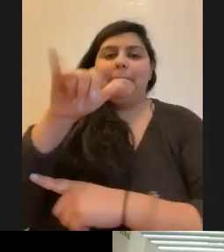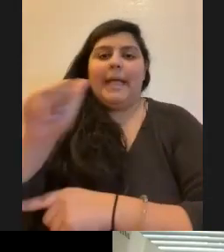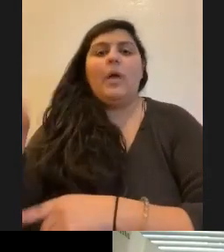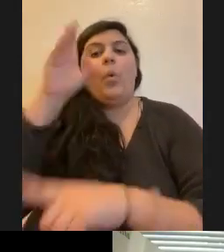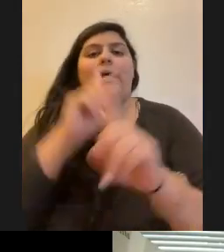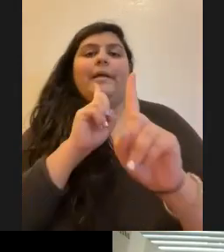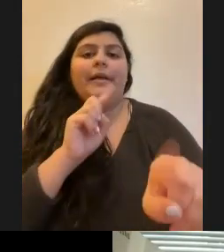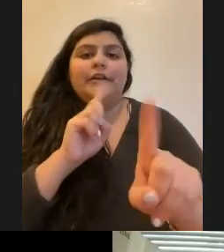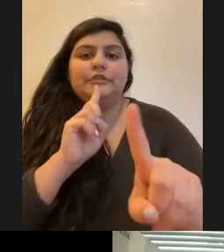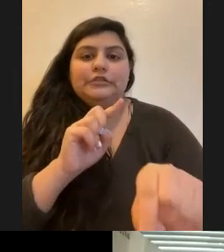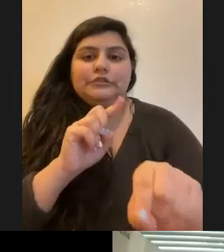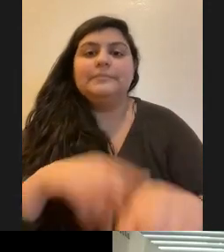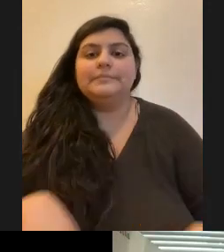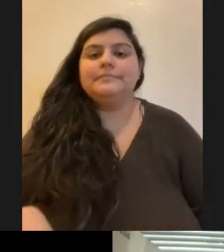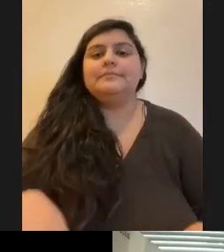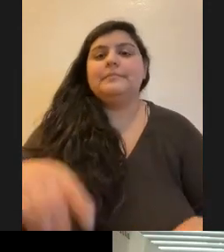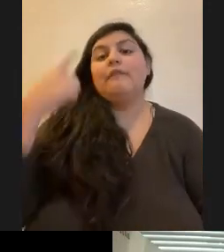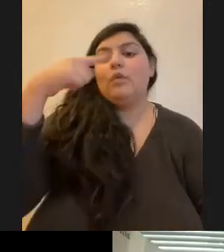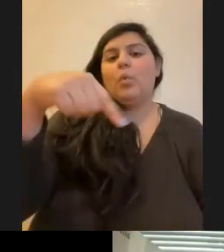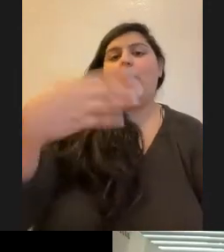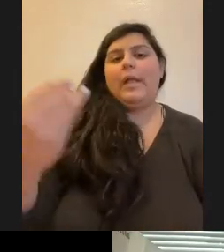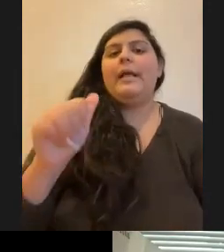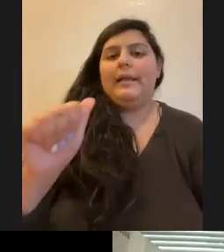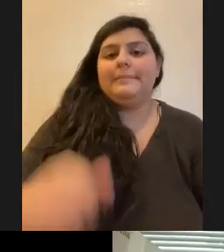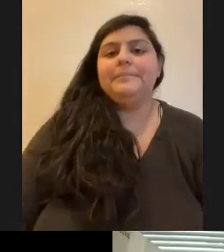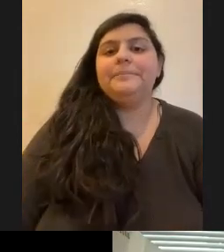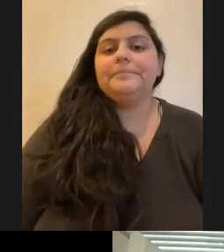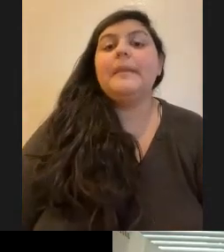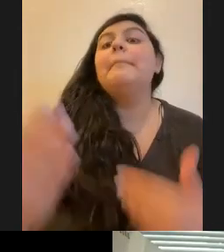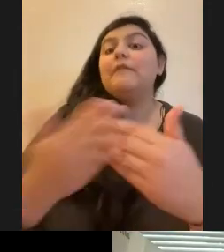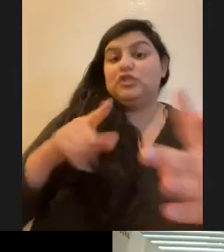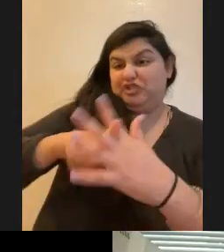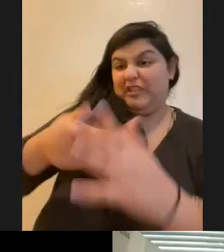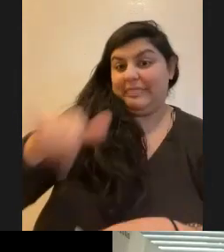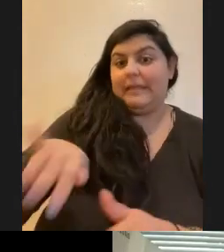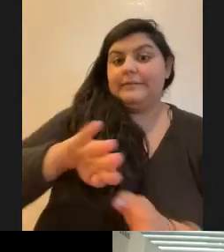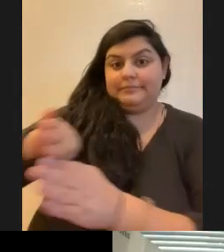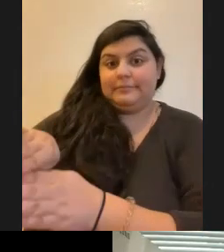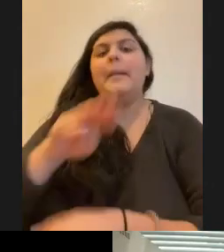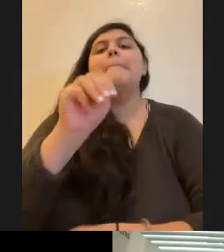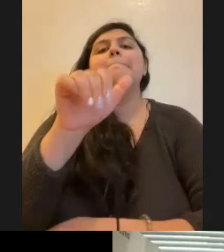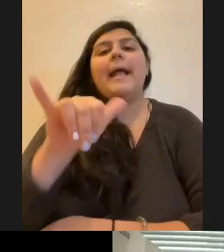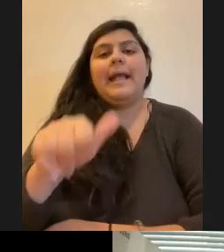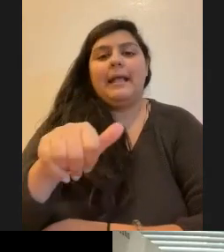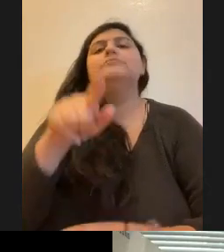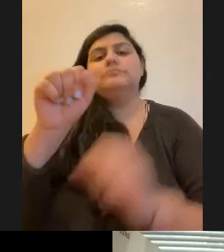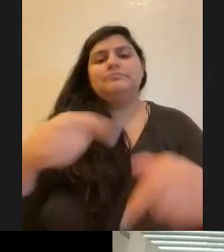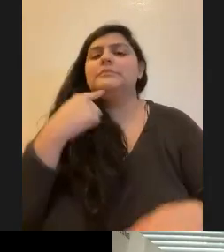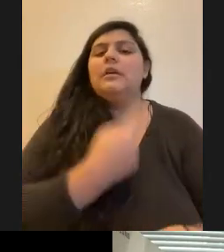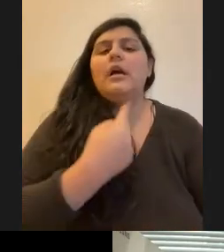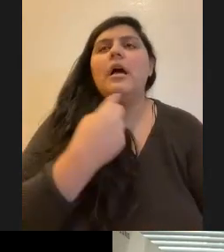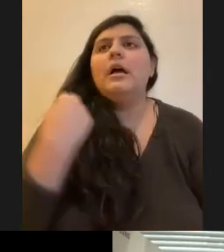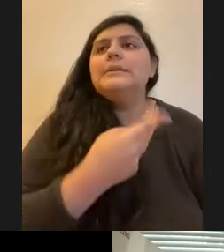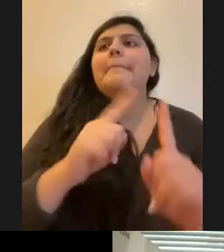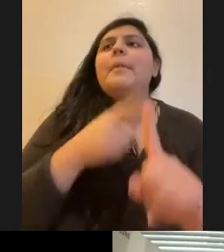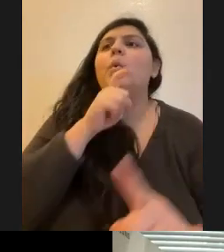This is all about Q&A. But before we launch into the Q&A, Maya, would you like to tell us who you are, what you do, and why